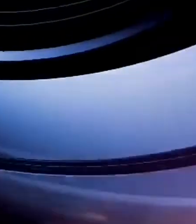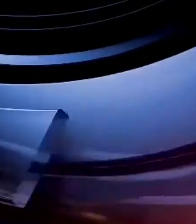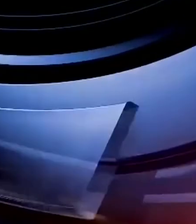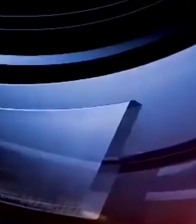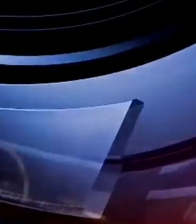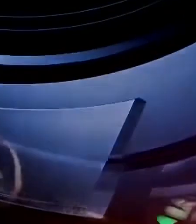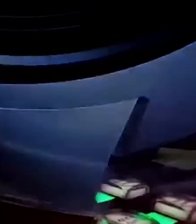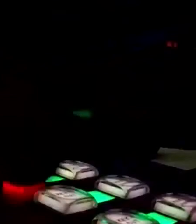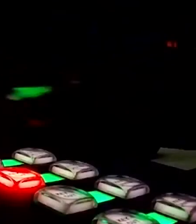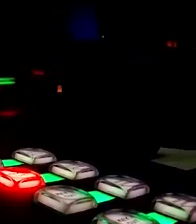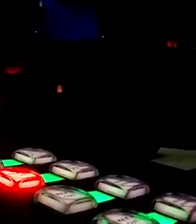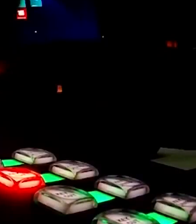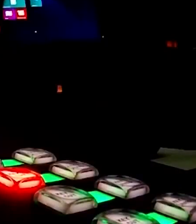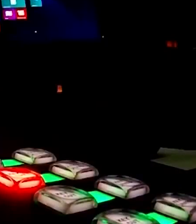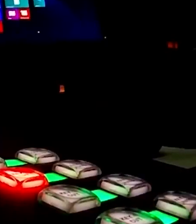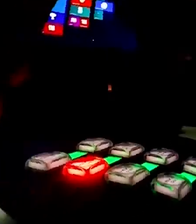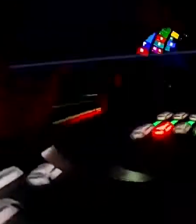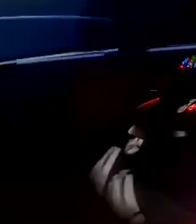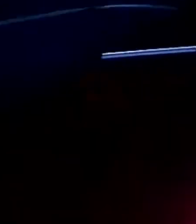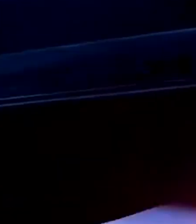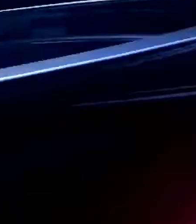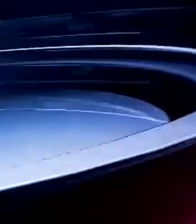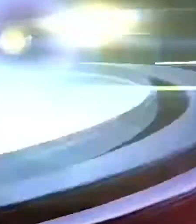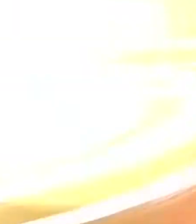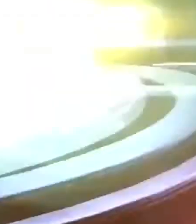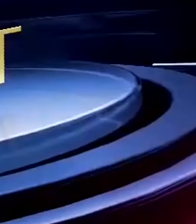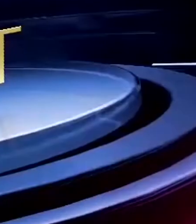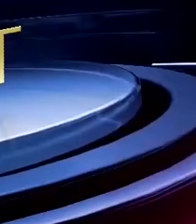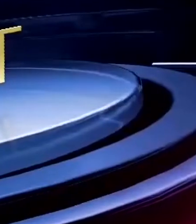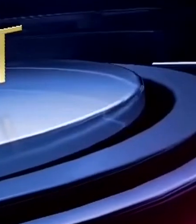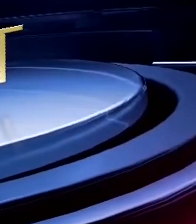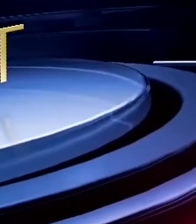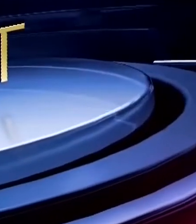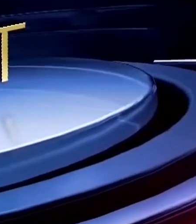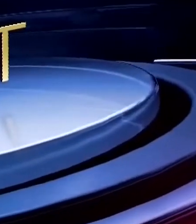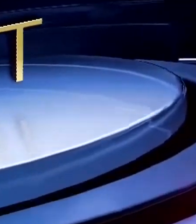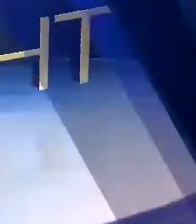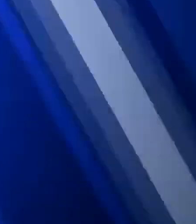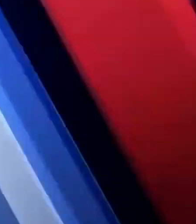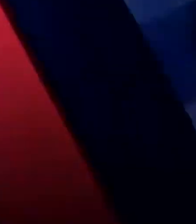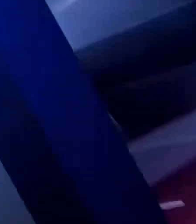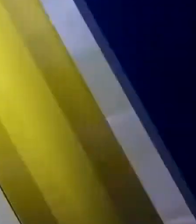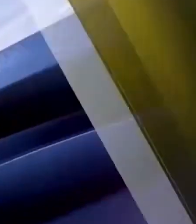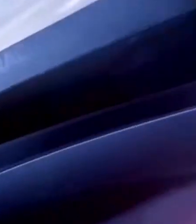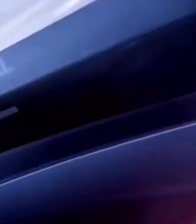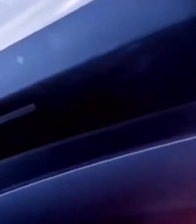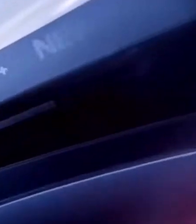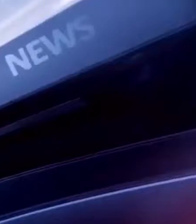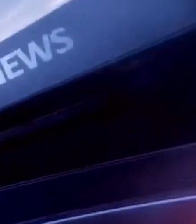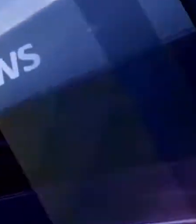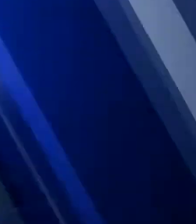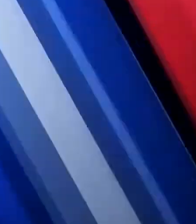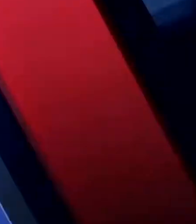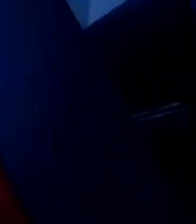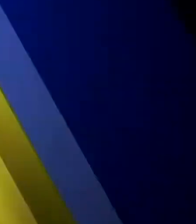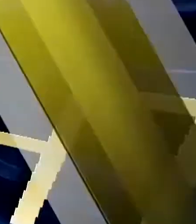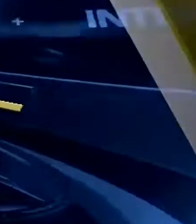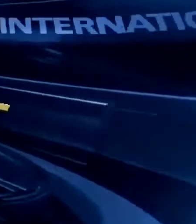Broadcasting from our studios in the Pine St. Michael, this is CBC Newsnight, starting now.